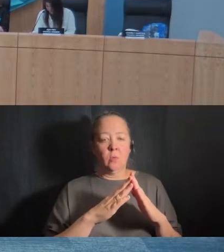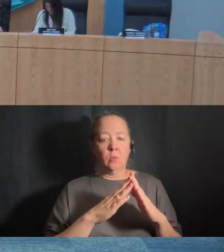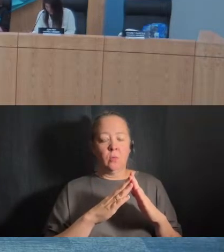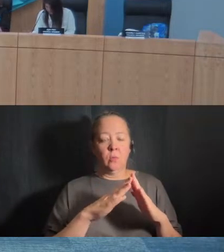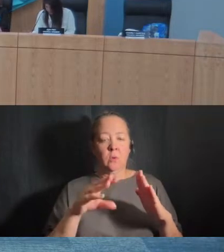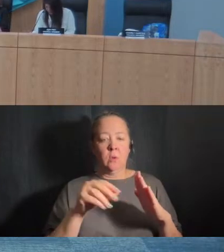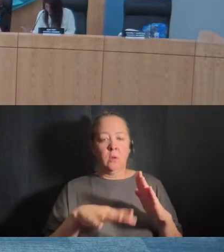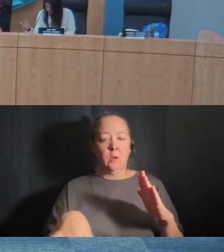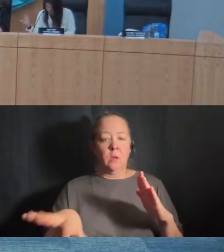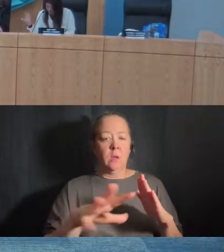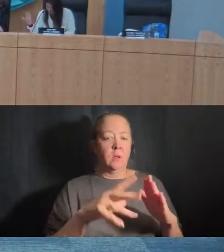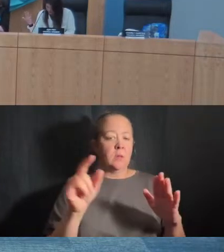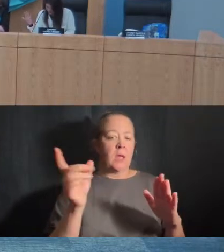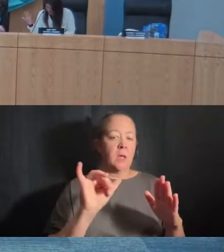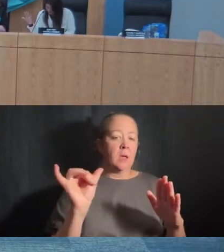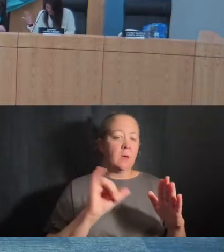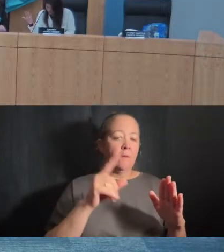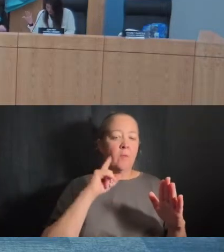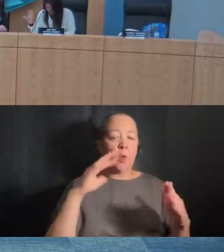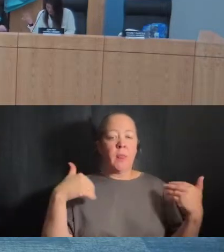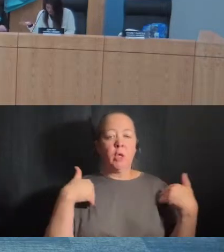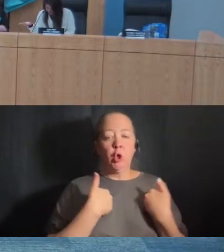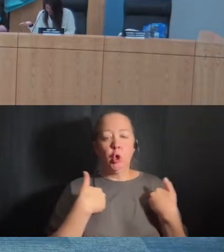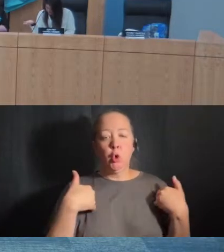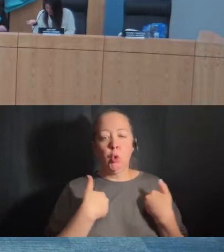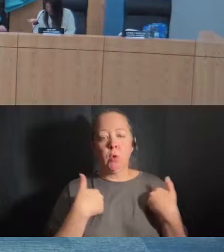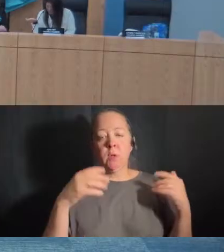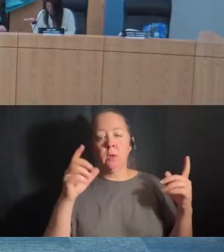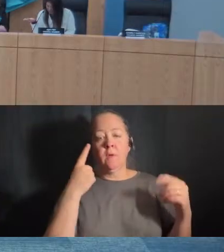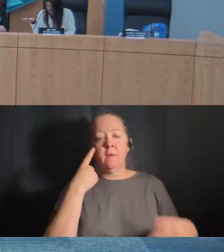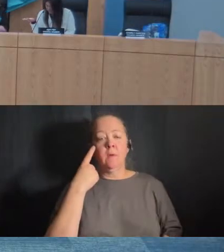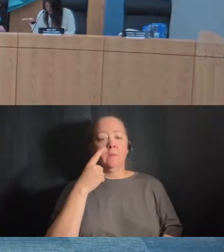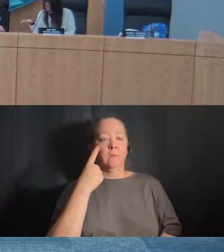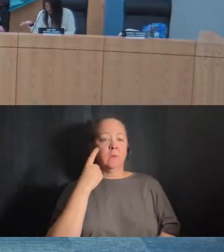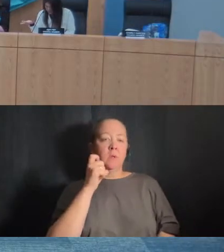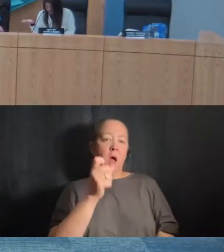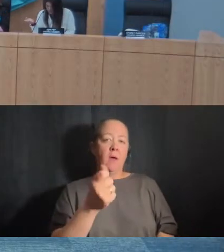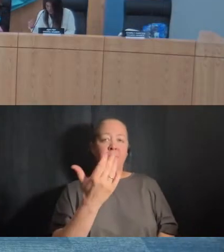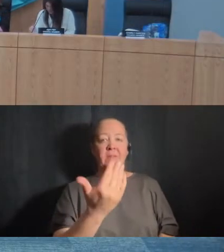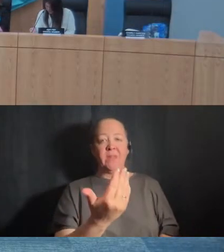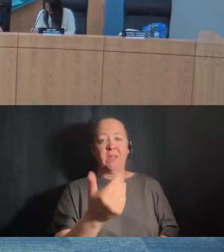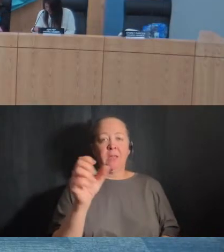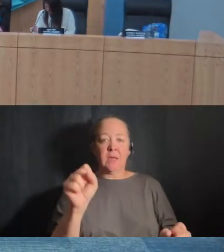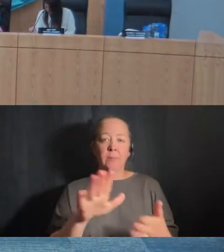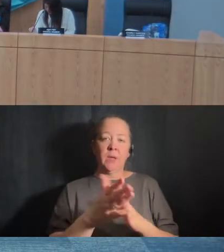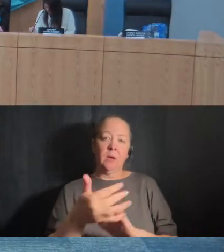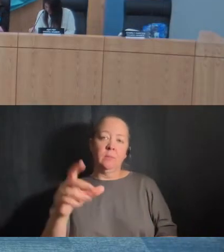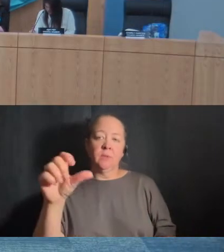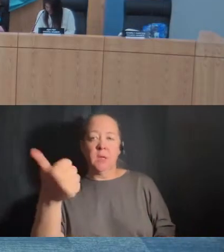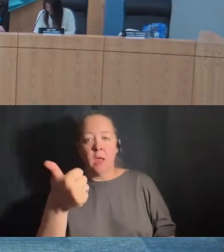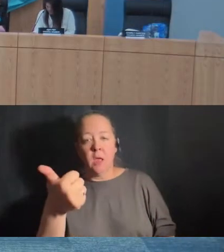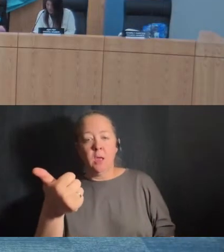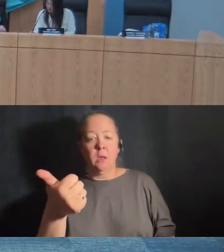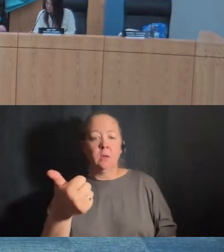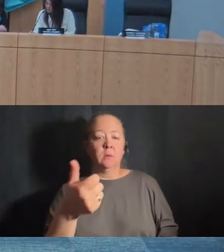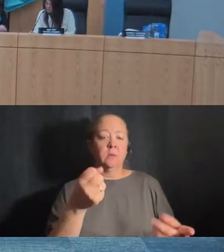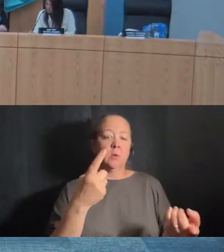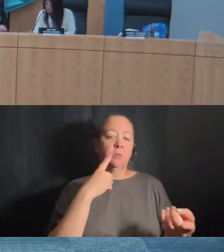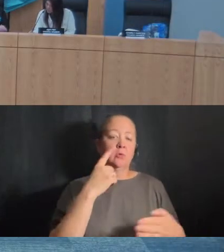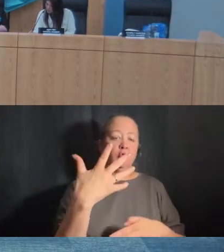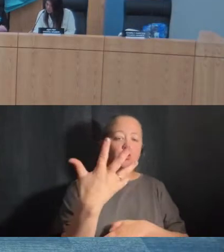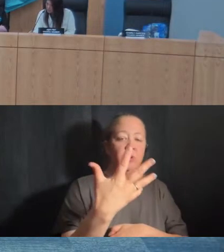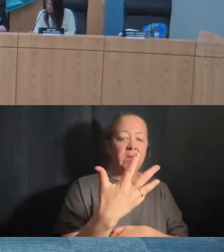13? Can it be 10K? The TNR program and the tree services, it's at 200. Does it have to